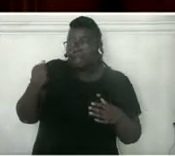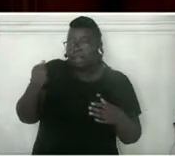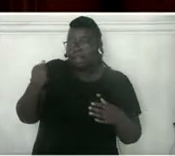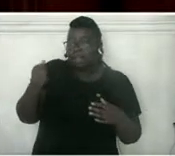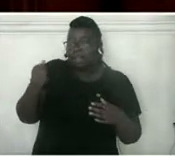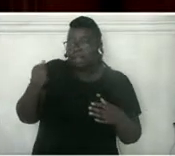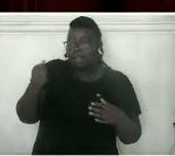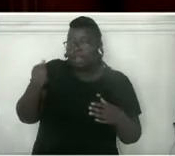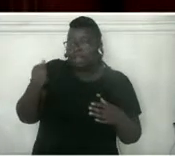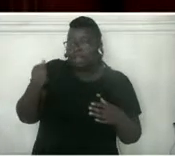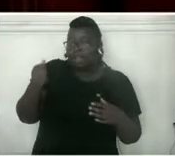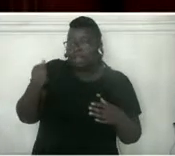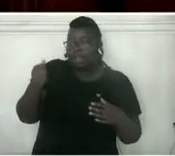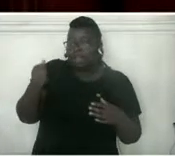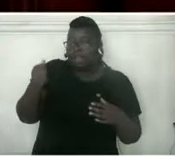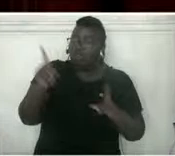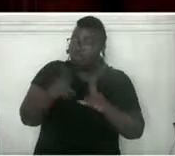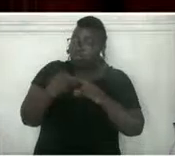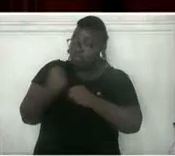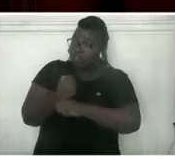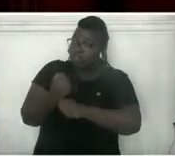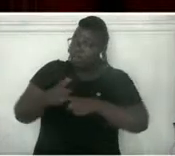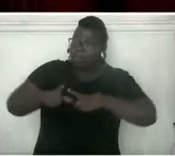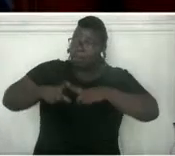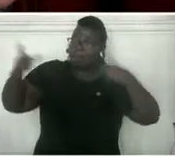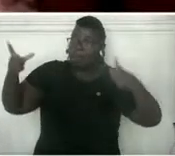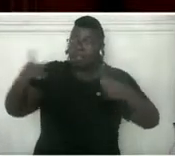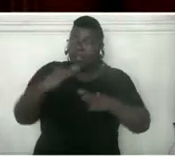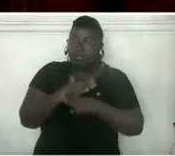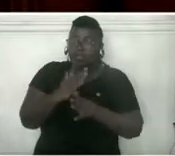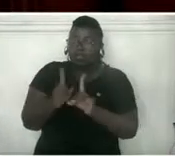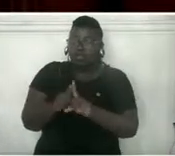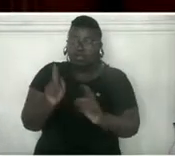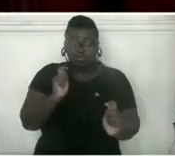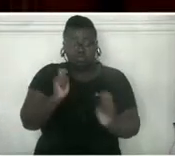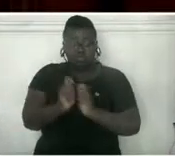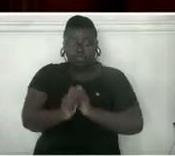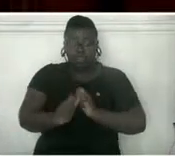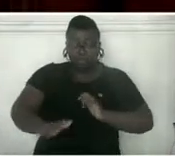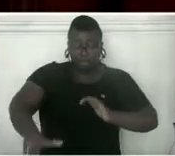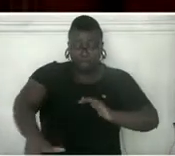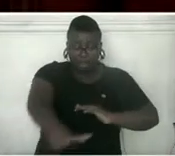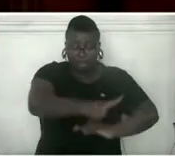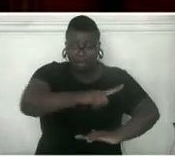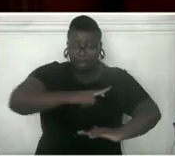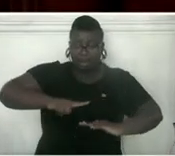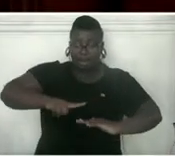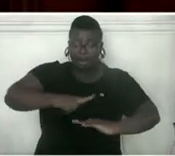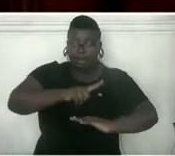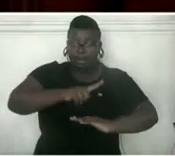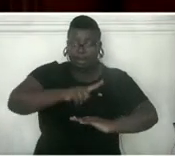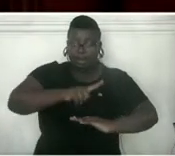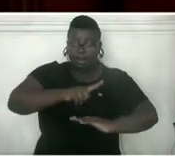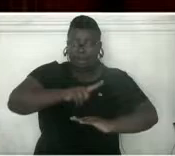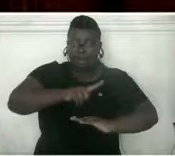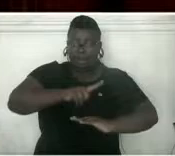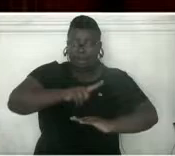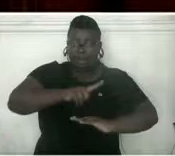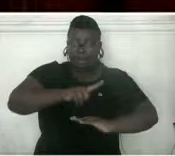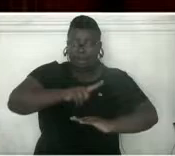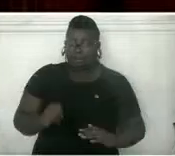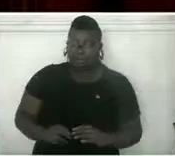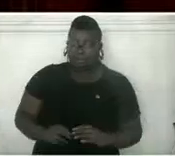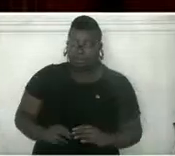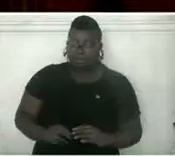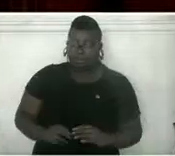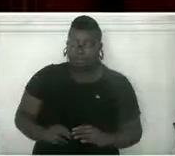create the massive employment and change the landscape of the northern KwaZulu Natal, not only Richards Bay.